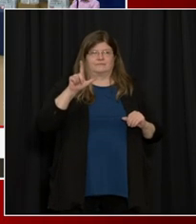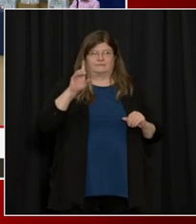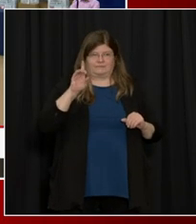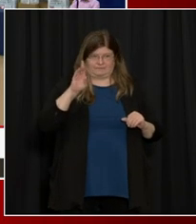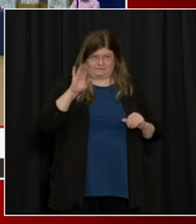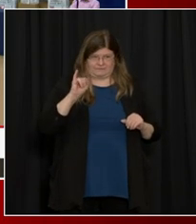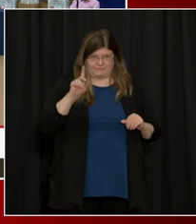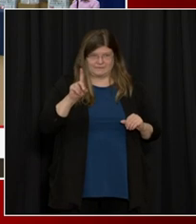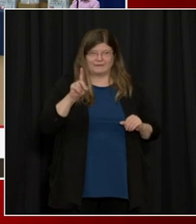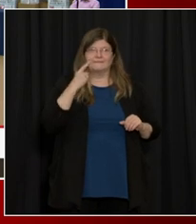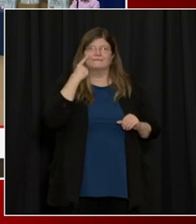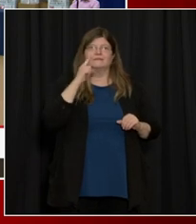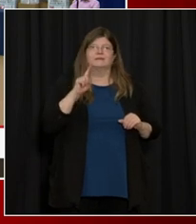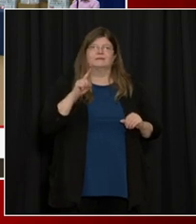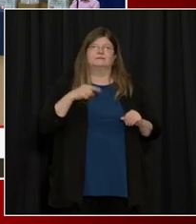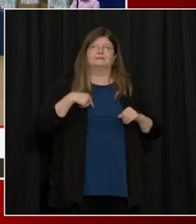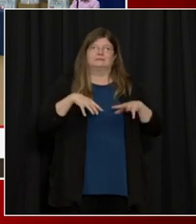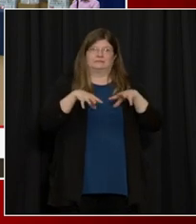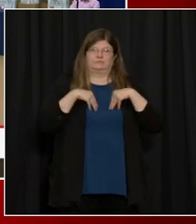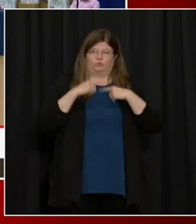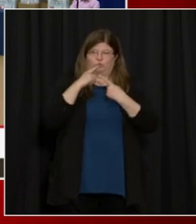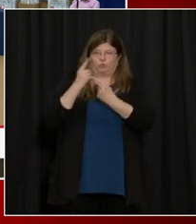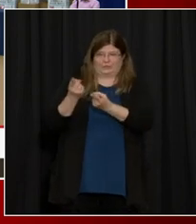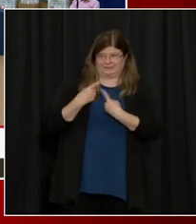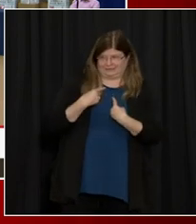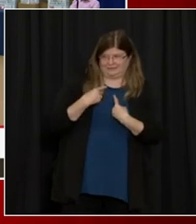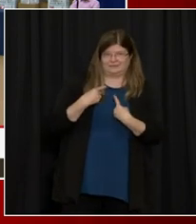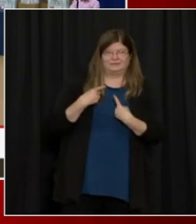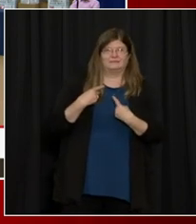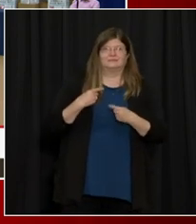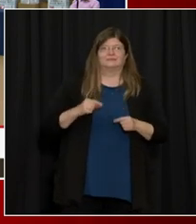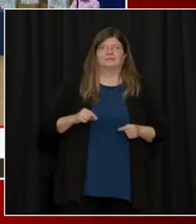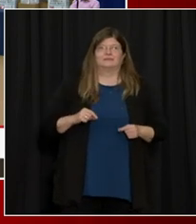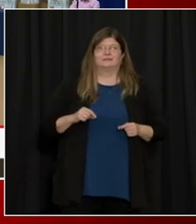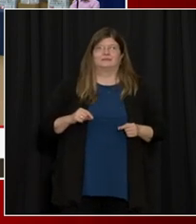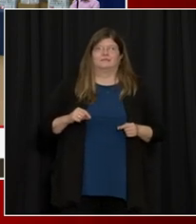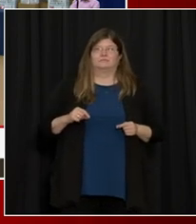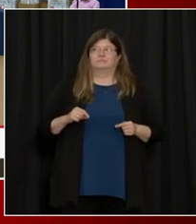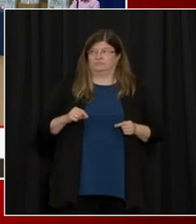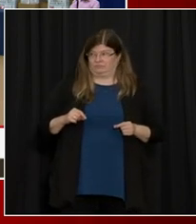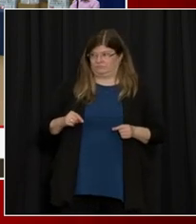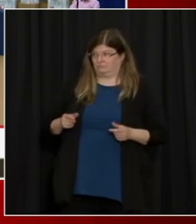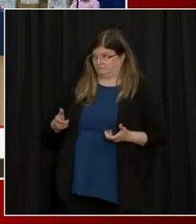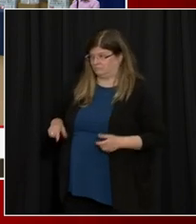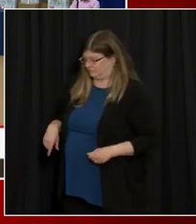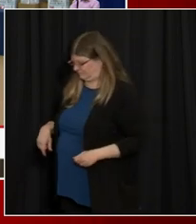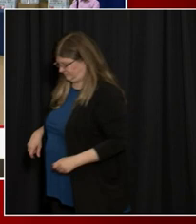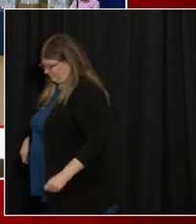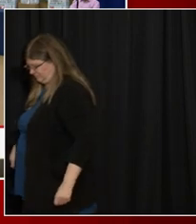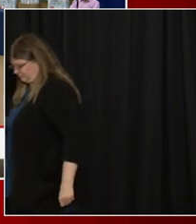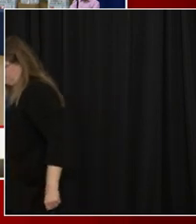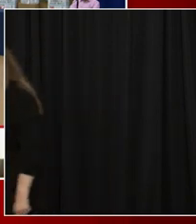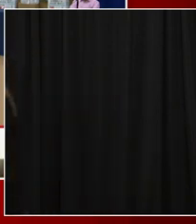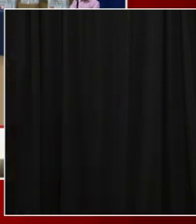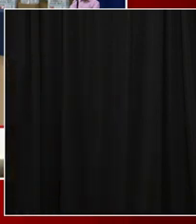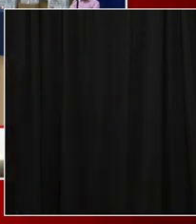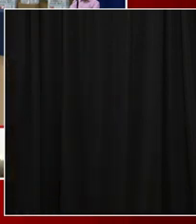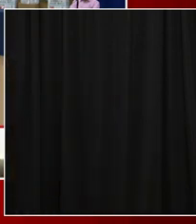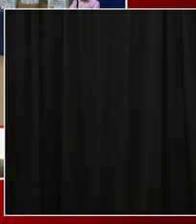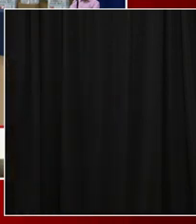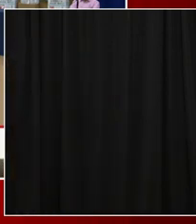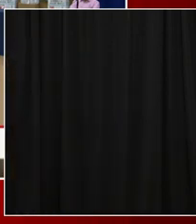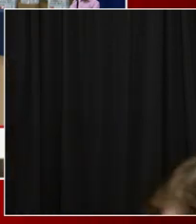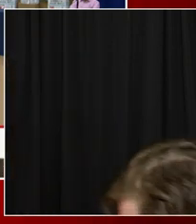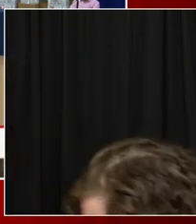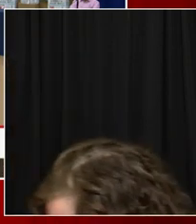questions. Okay, thank you, Mayor Bowser, and good morning. I am Peter Newsham. I'm the Chief of Police for the Metropolitan Police Department here in Washington,